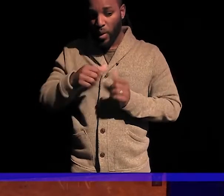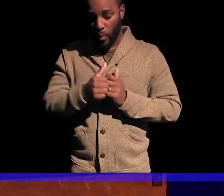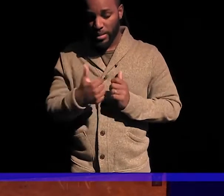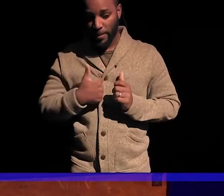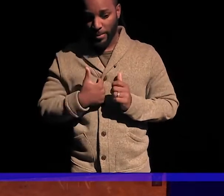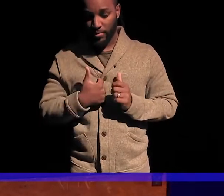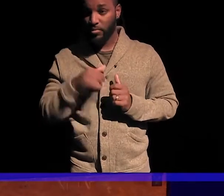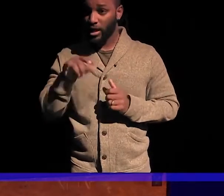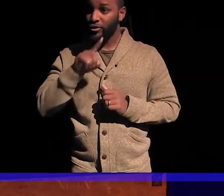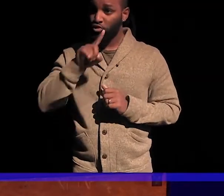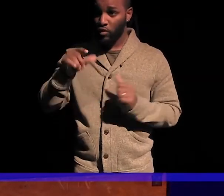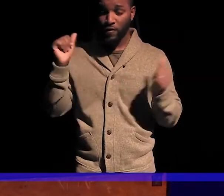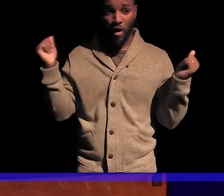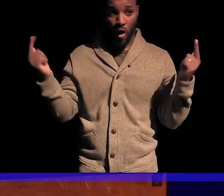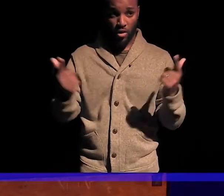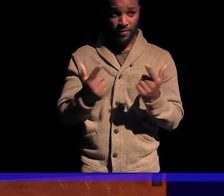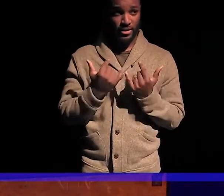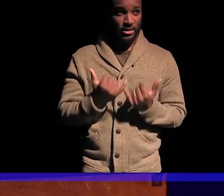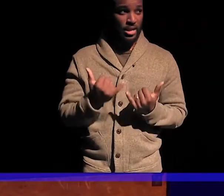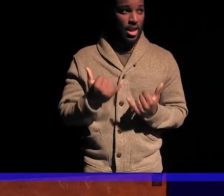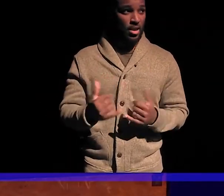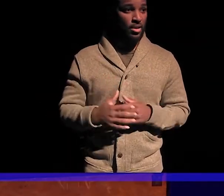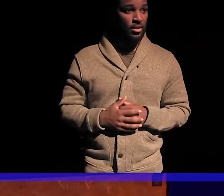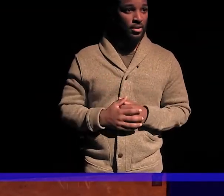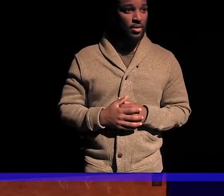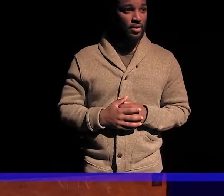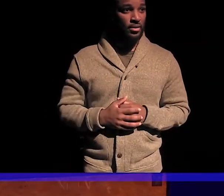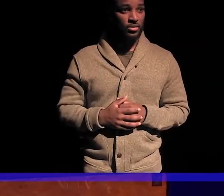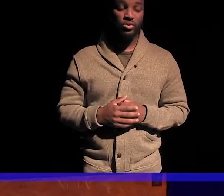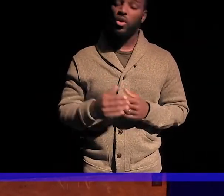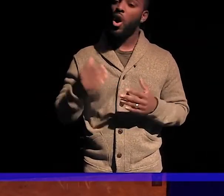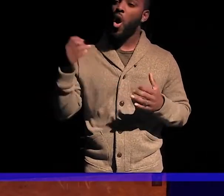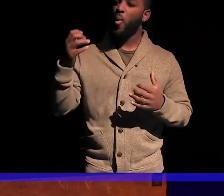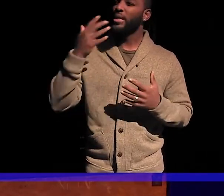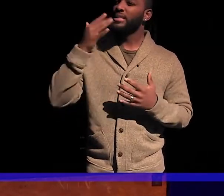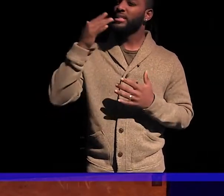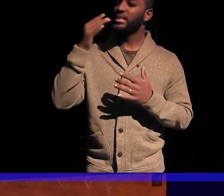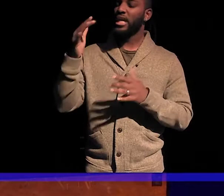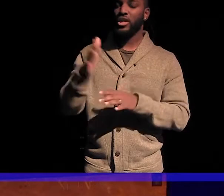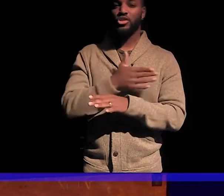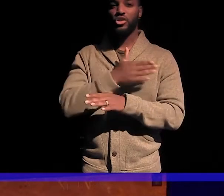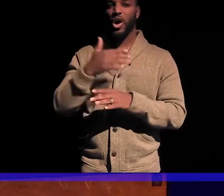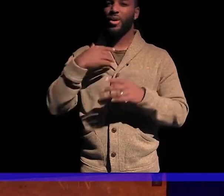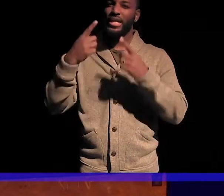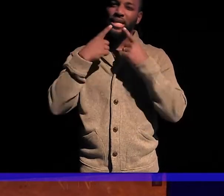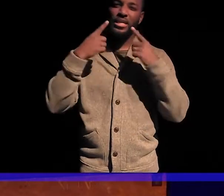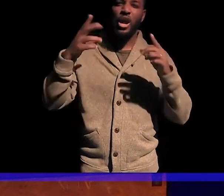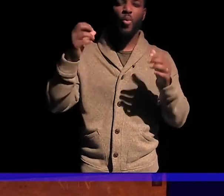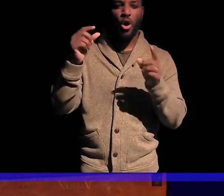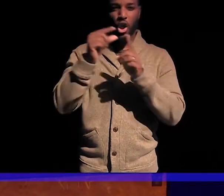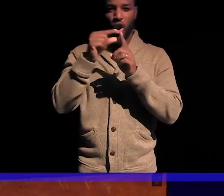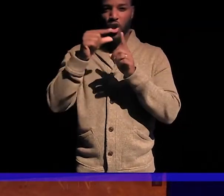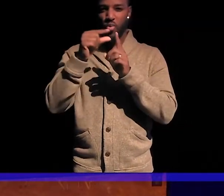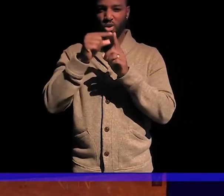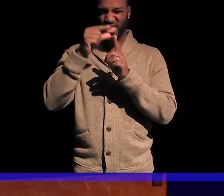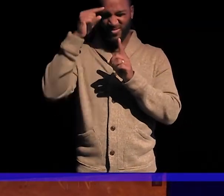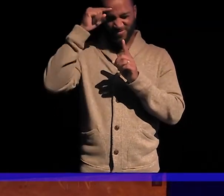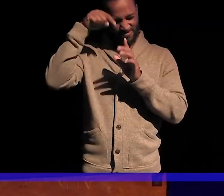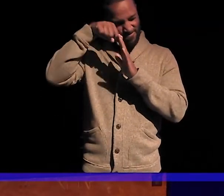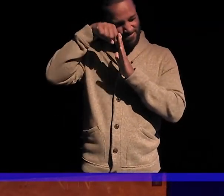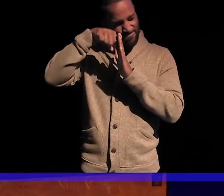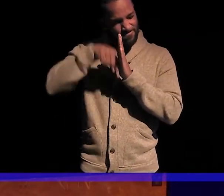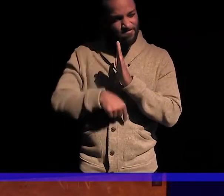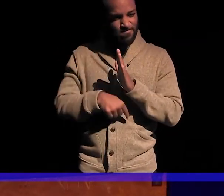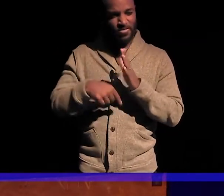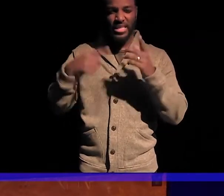That's true for all of us today. So I want to sing a song. I want to declare this. I want our words as we sing it to be a